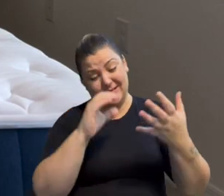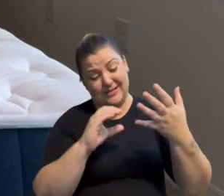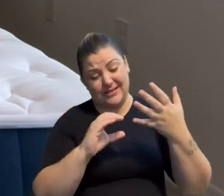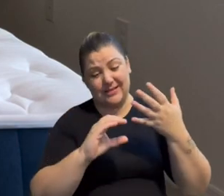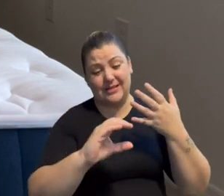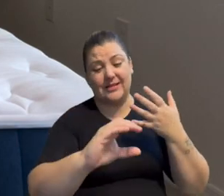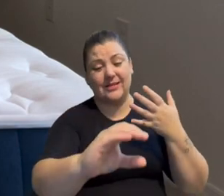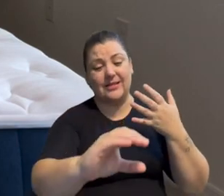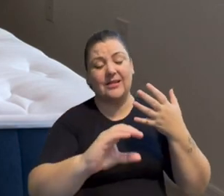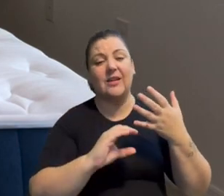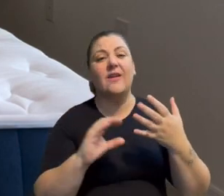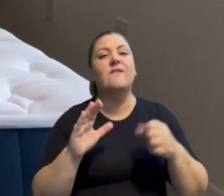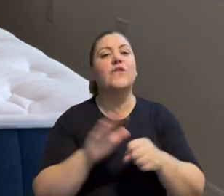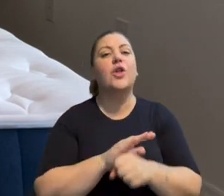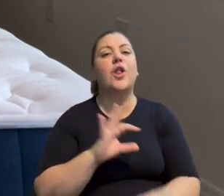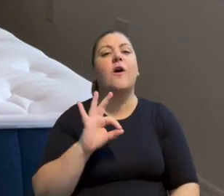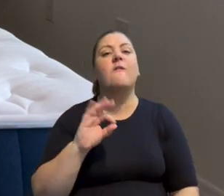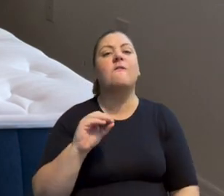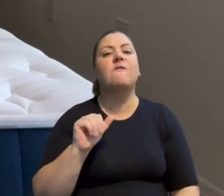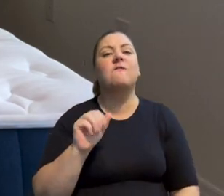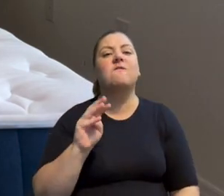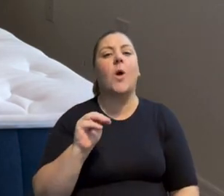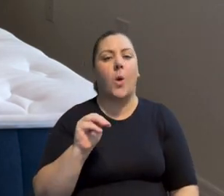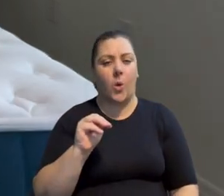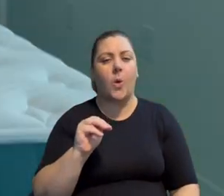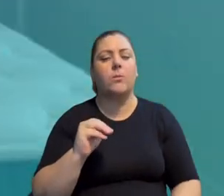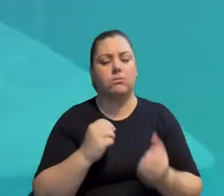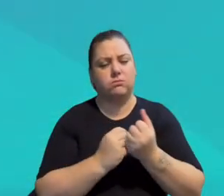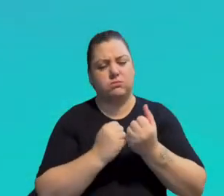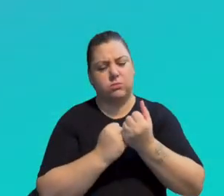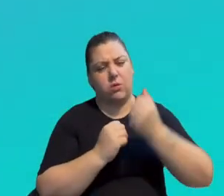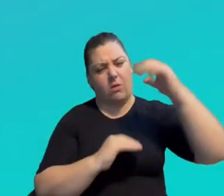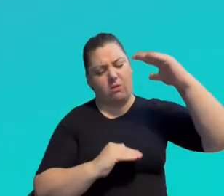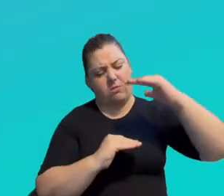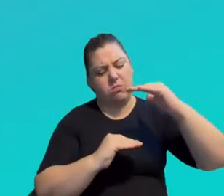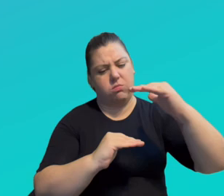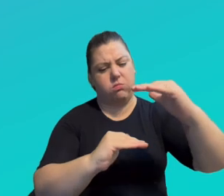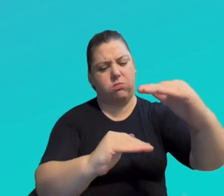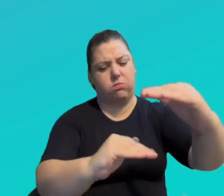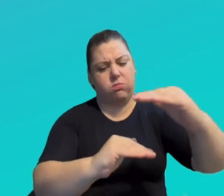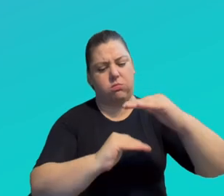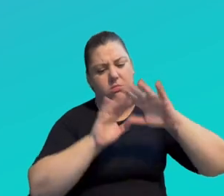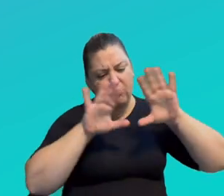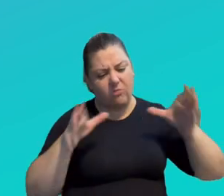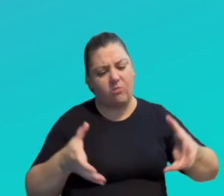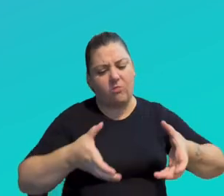be another layer of foam to kind of wrap everything together.